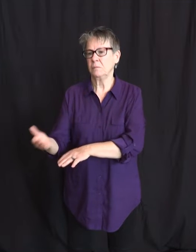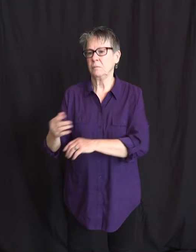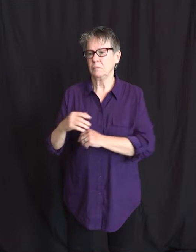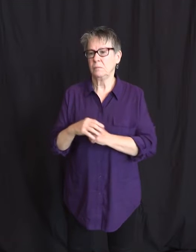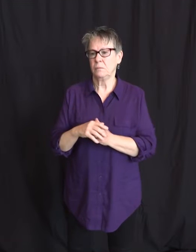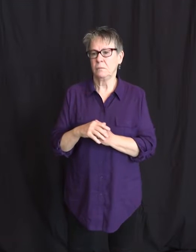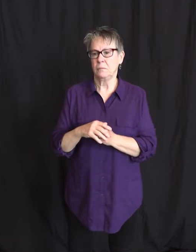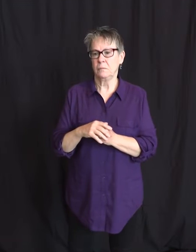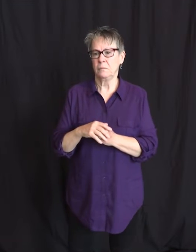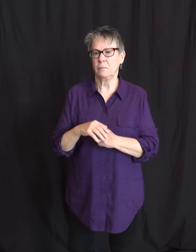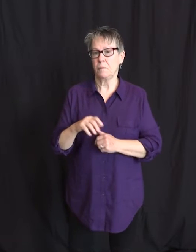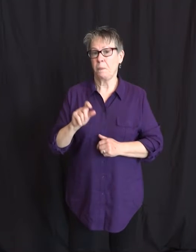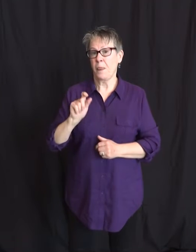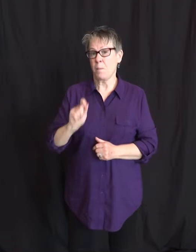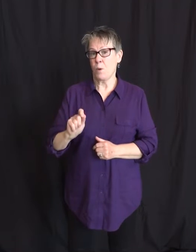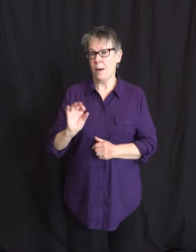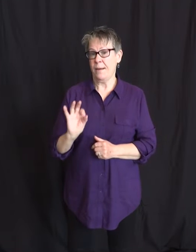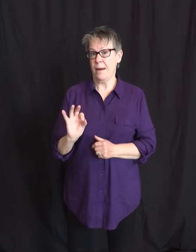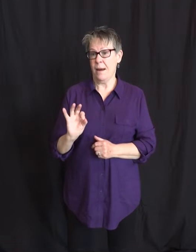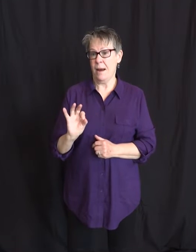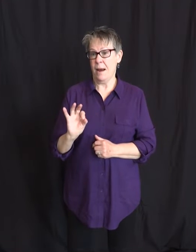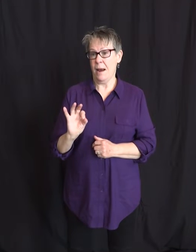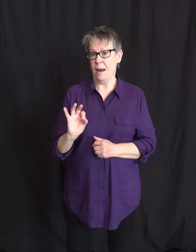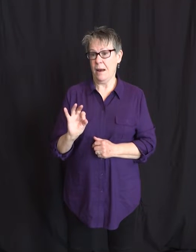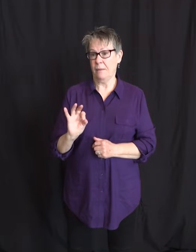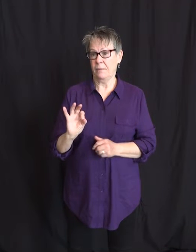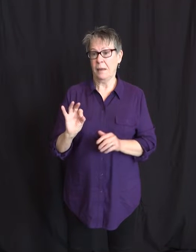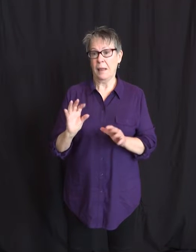0.9% left against medical advice,